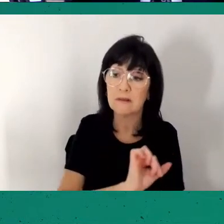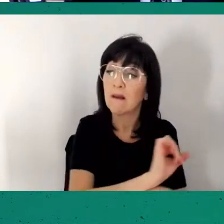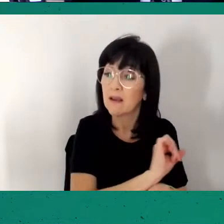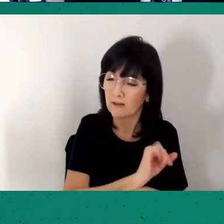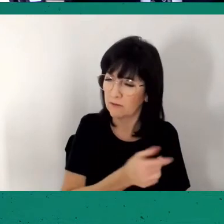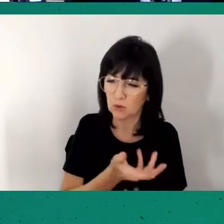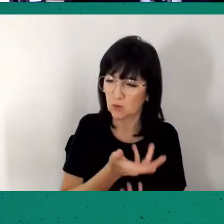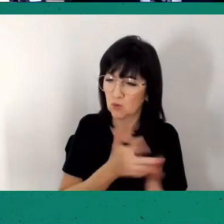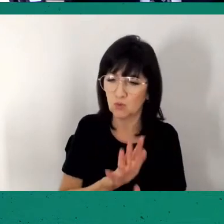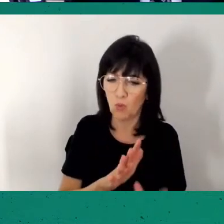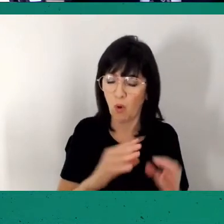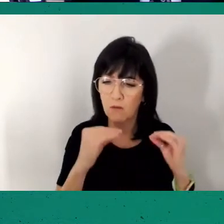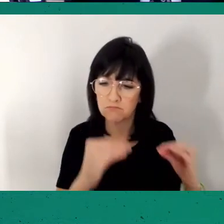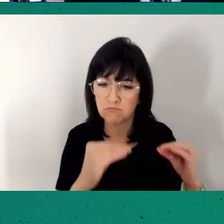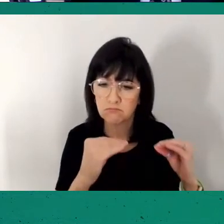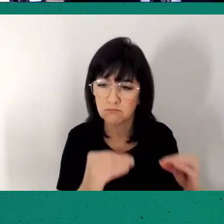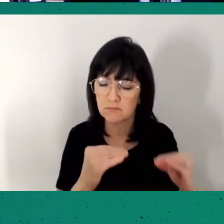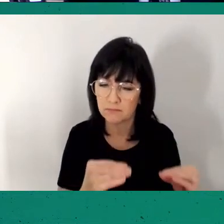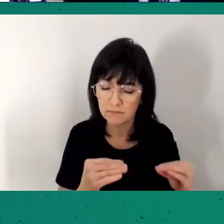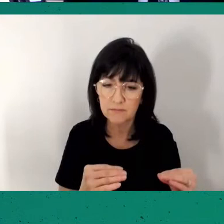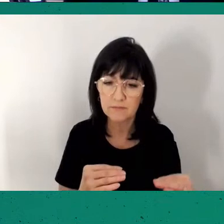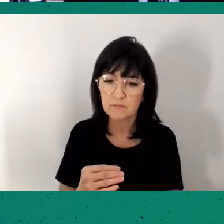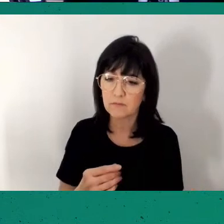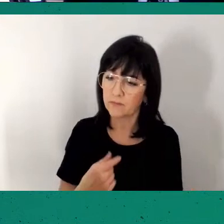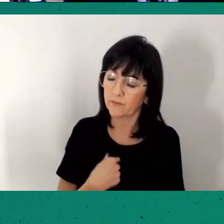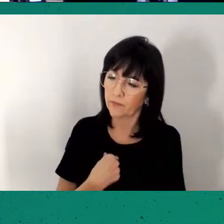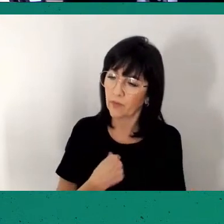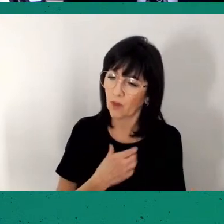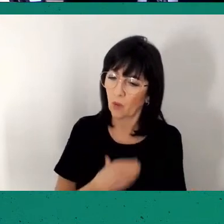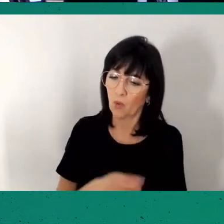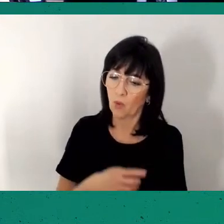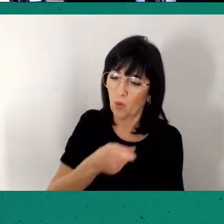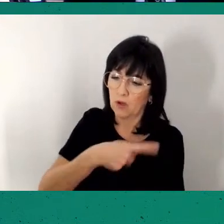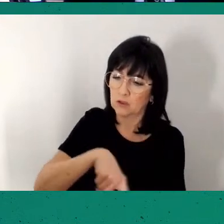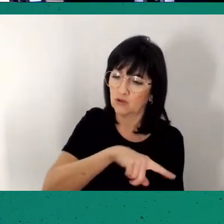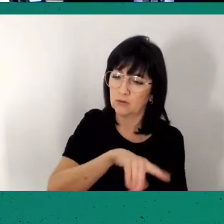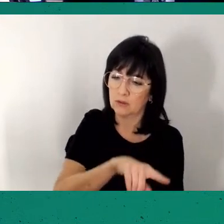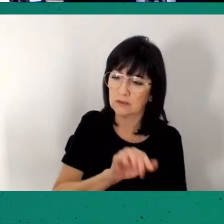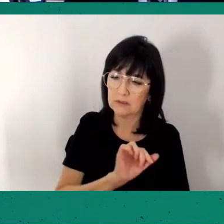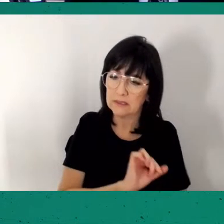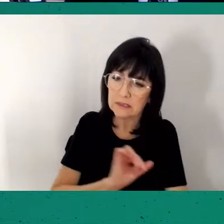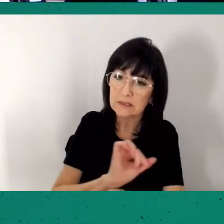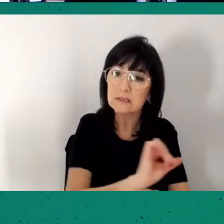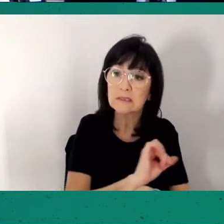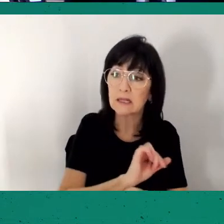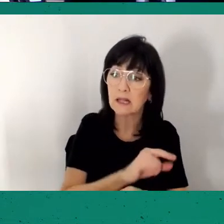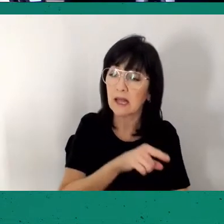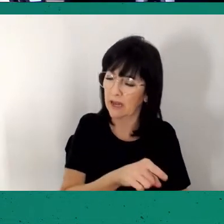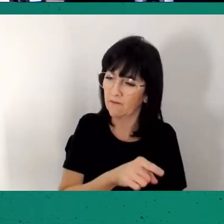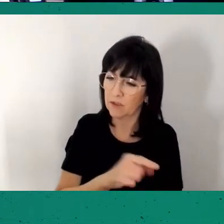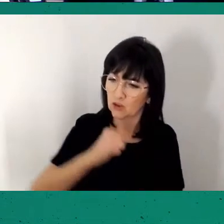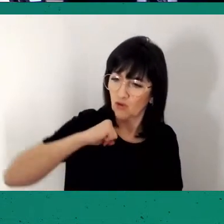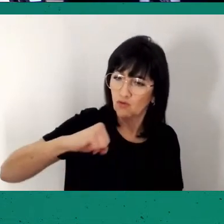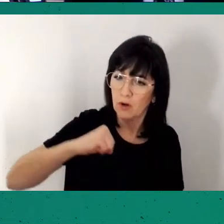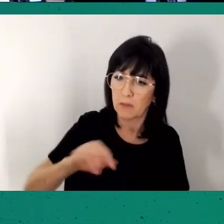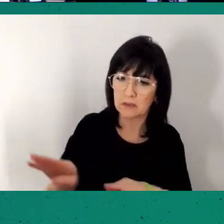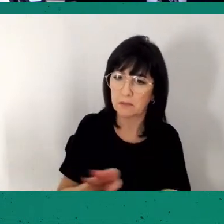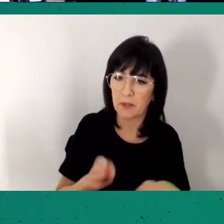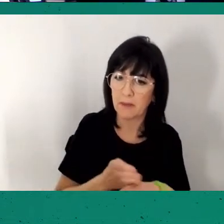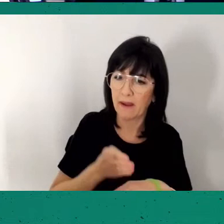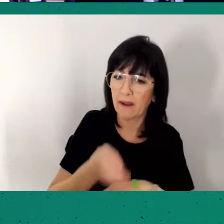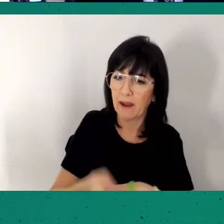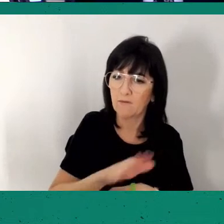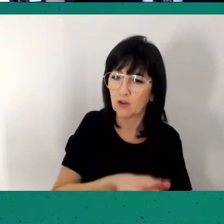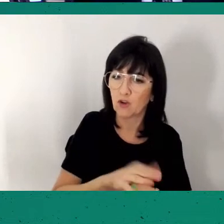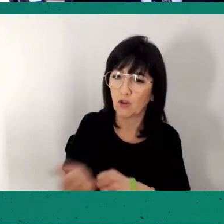wish that the slaves themselves, by their rebellious behaviors after baptism, had not given too much cause for